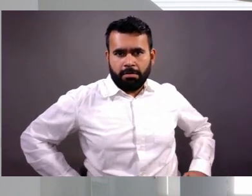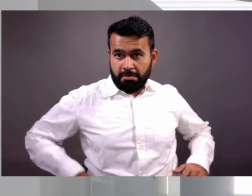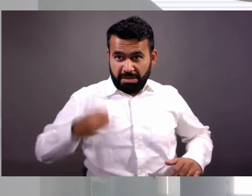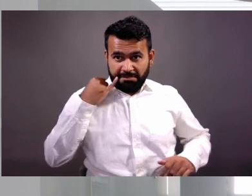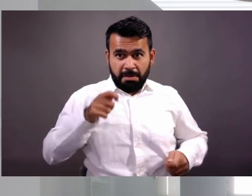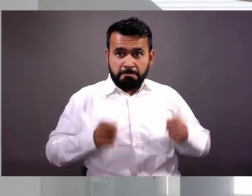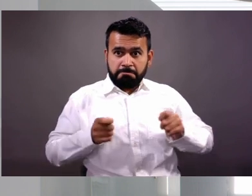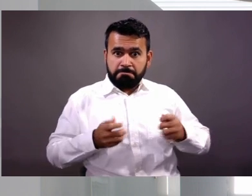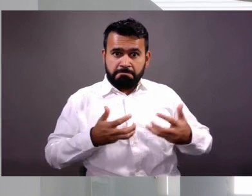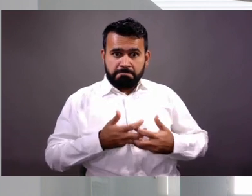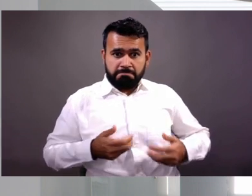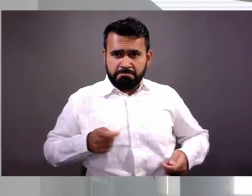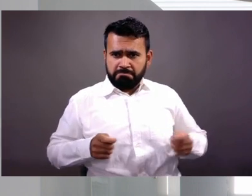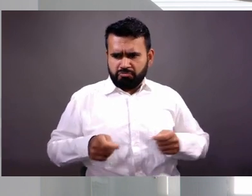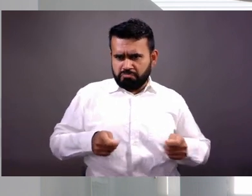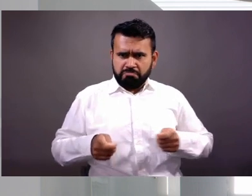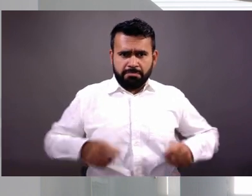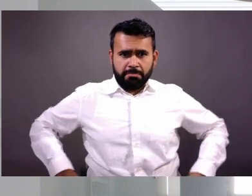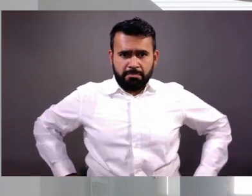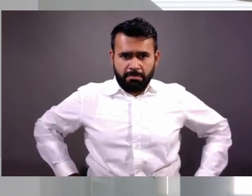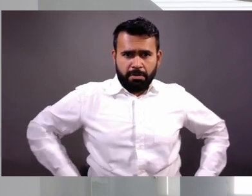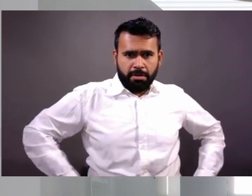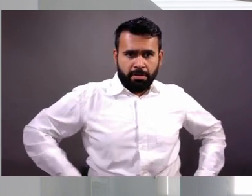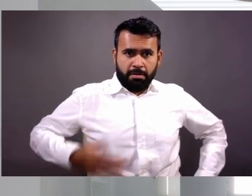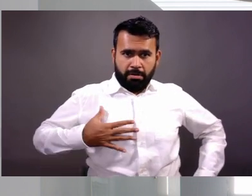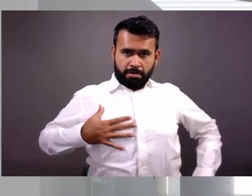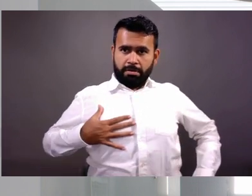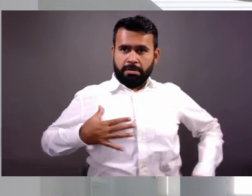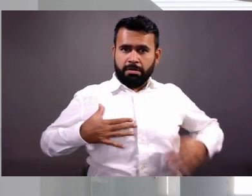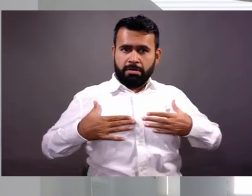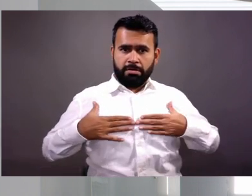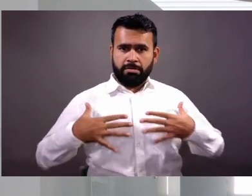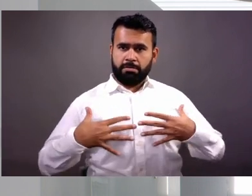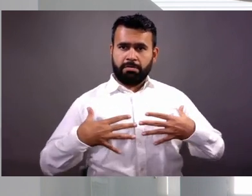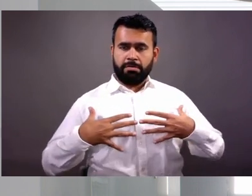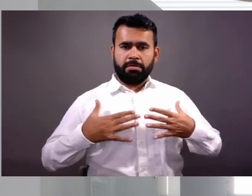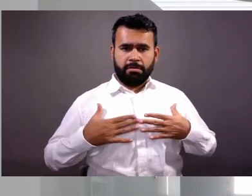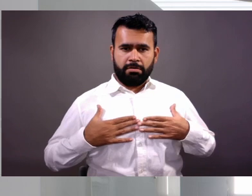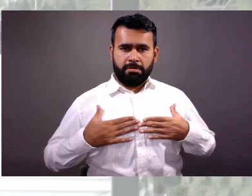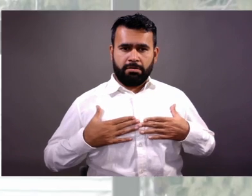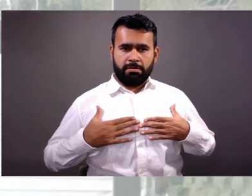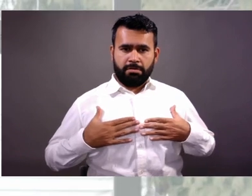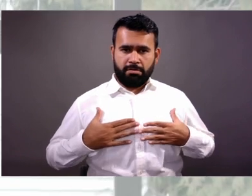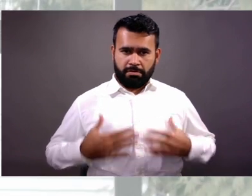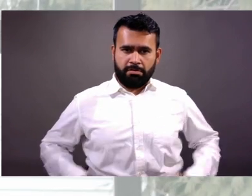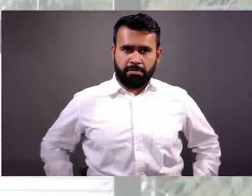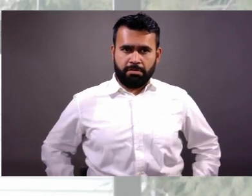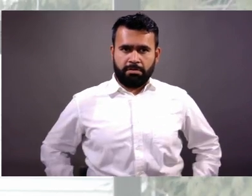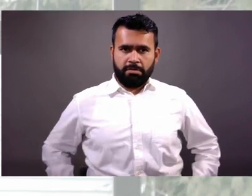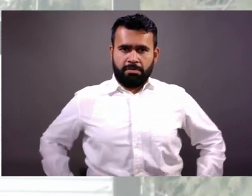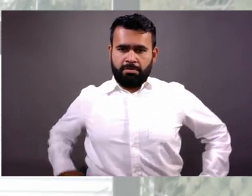do the same thing. So if I want to make direction, what I'll do is I'll step out this way and I'll open my chest, and I'll basically kind of stick it out this